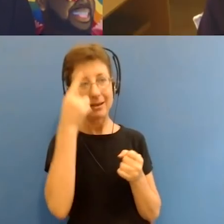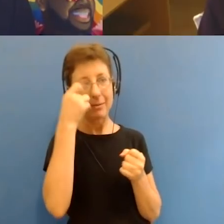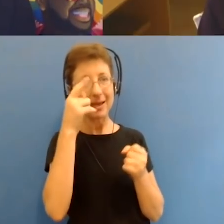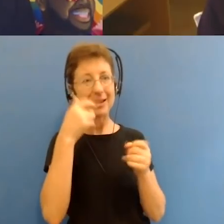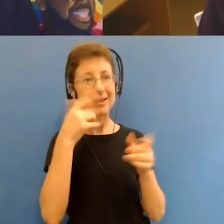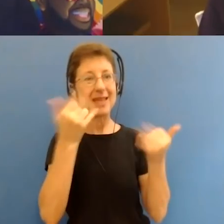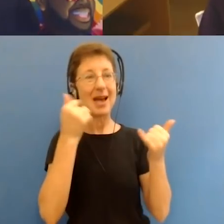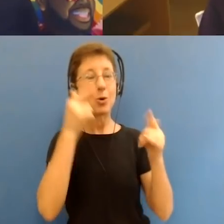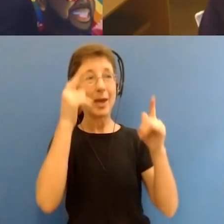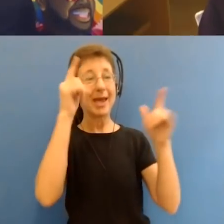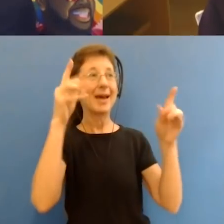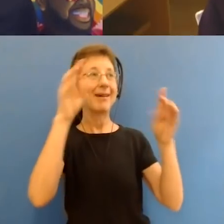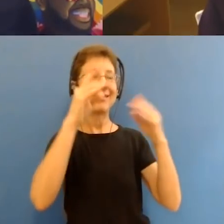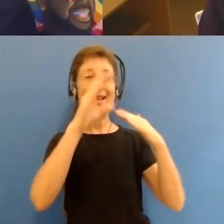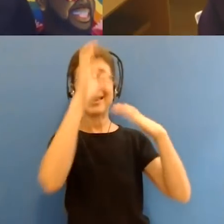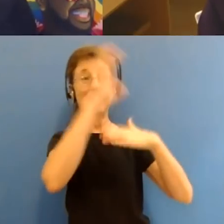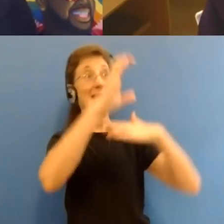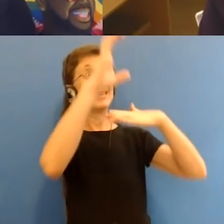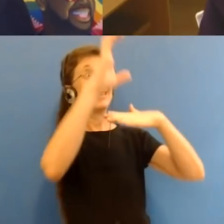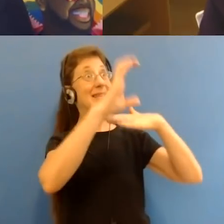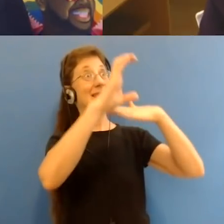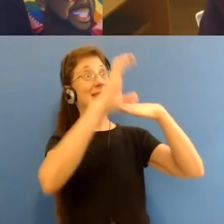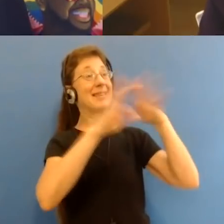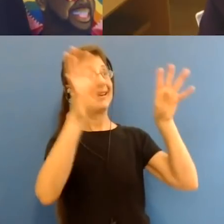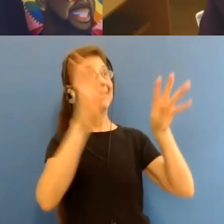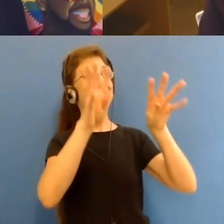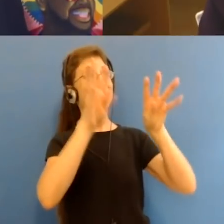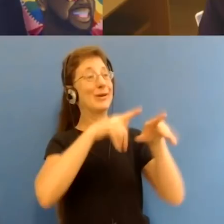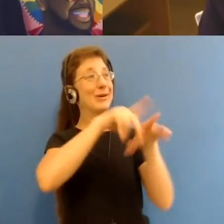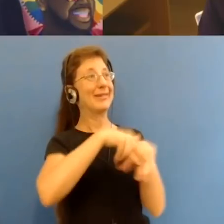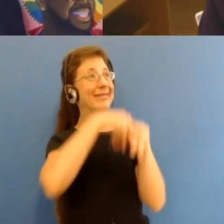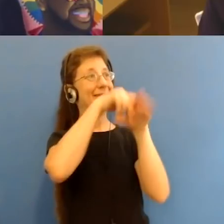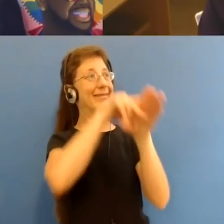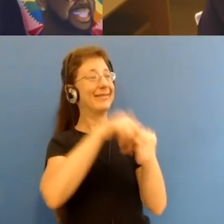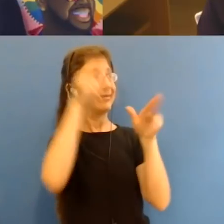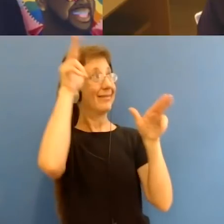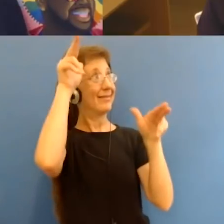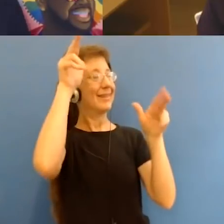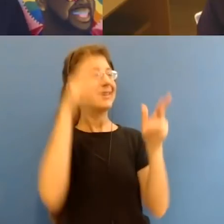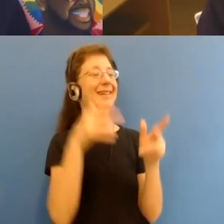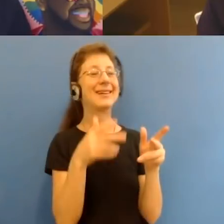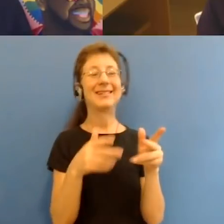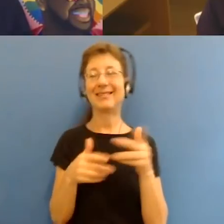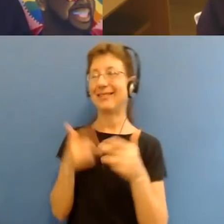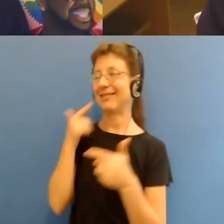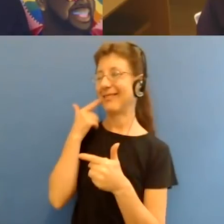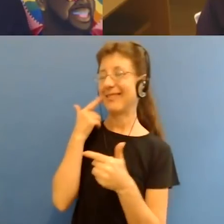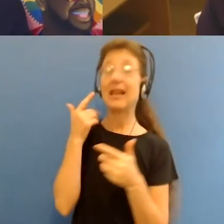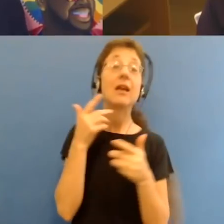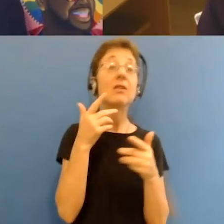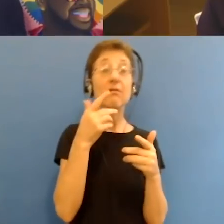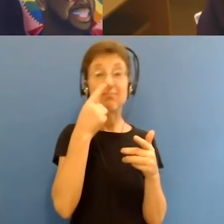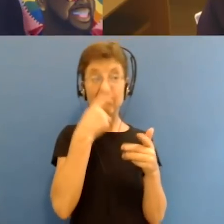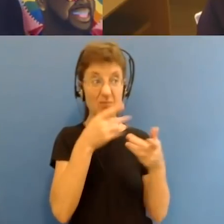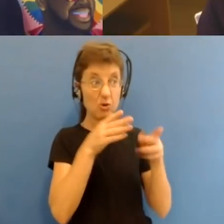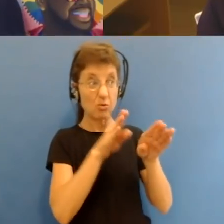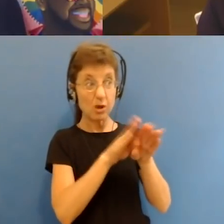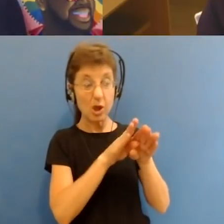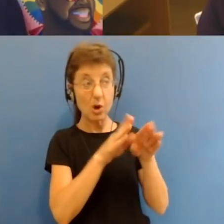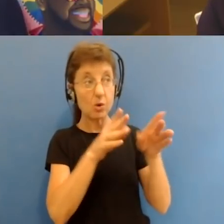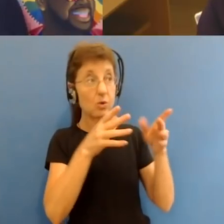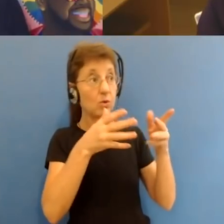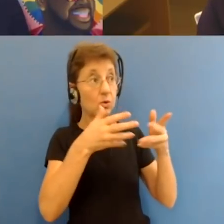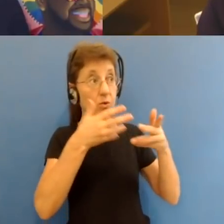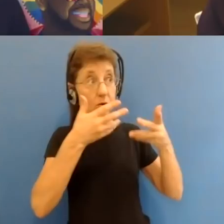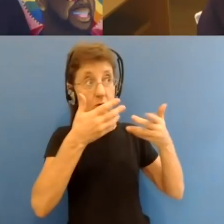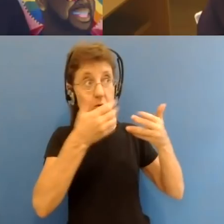sunset here, Lama Rod, you know, to close us with something in whatever spirit really is calling you